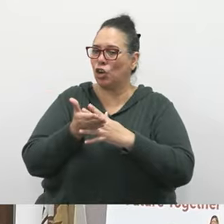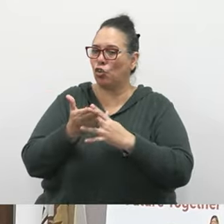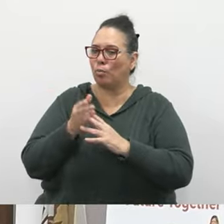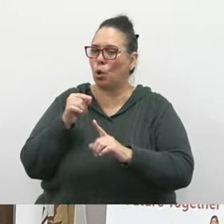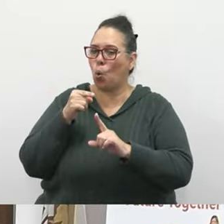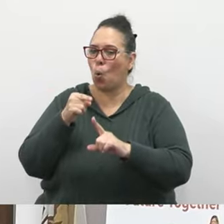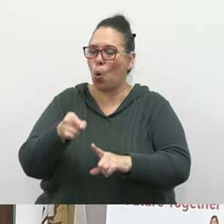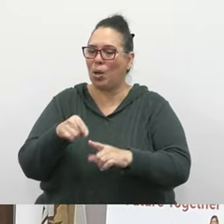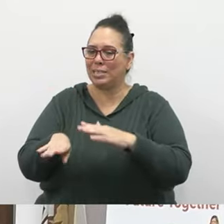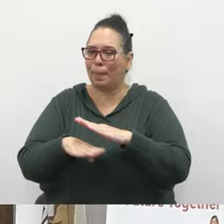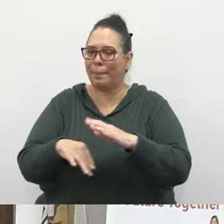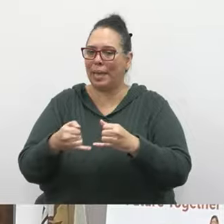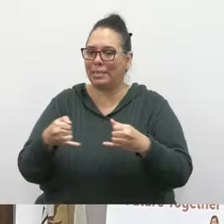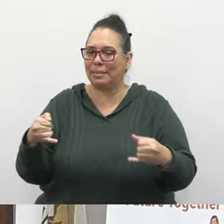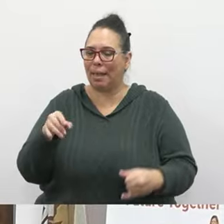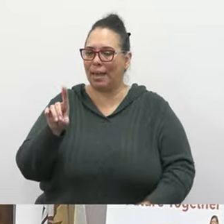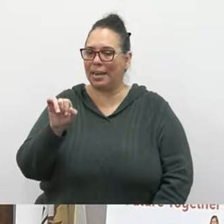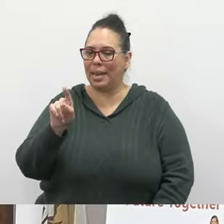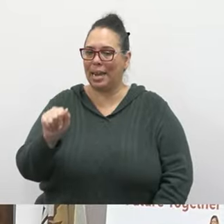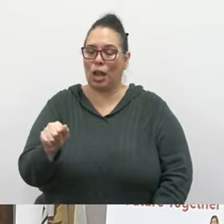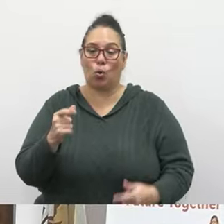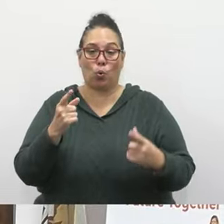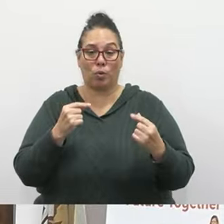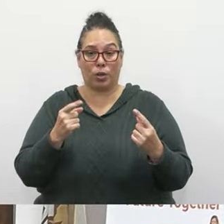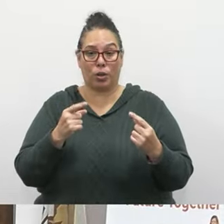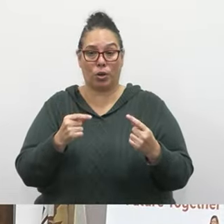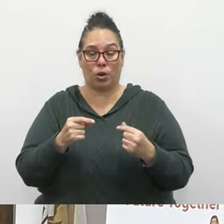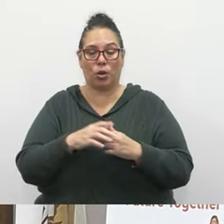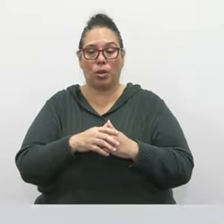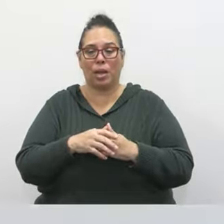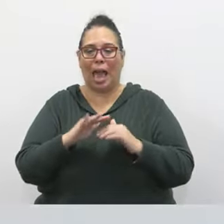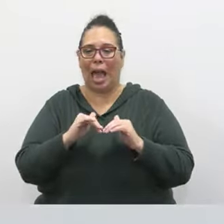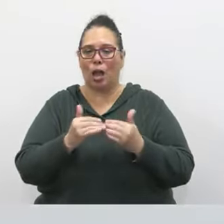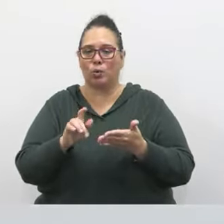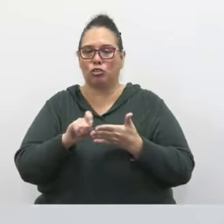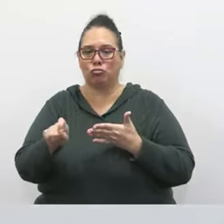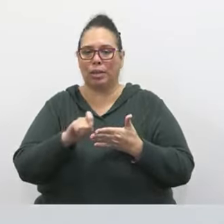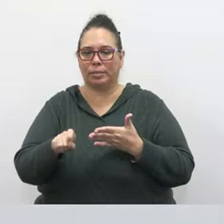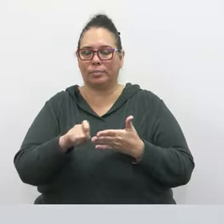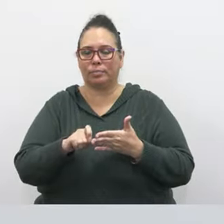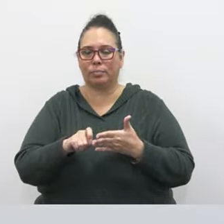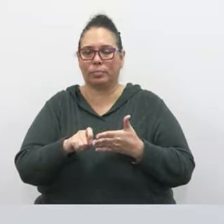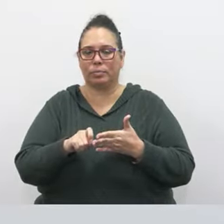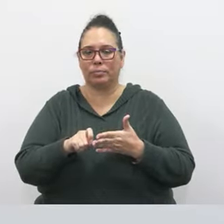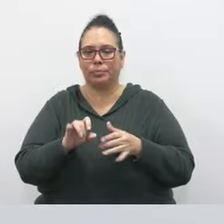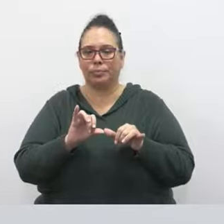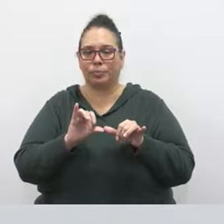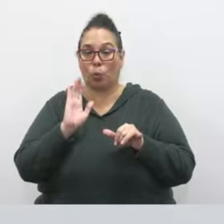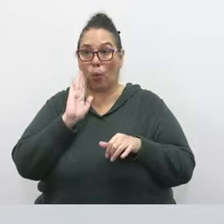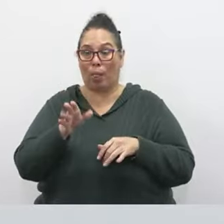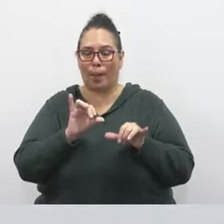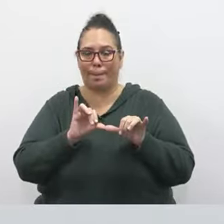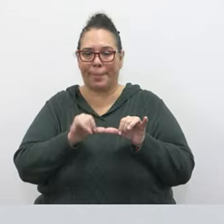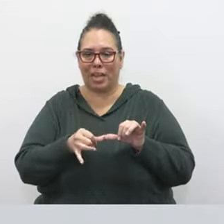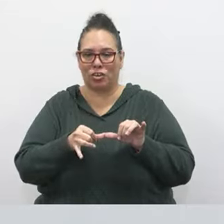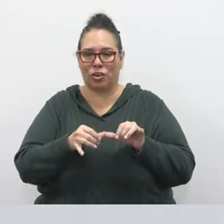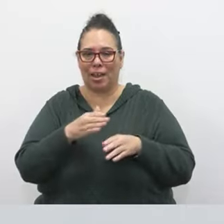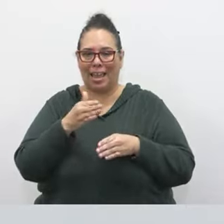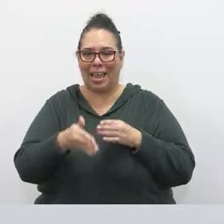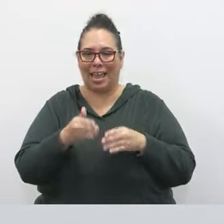is baseline data, what we're going to do, and you can see in the interim goal the way it's written, that we're going to measure end of